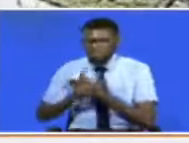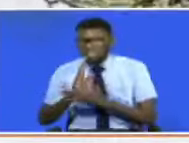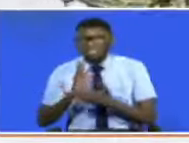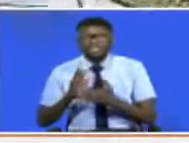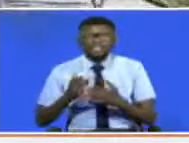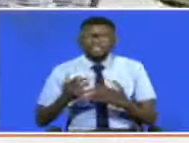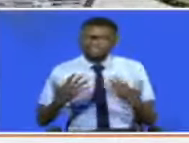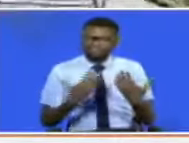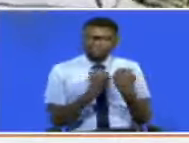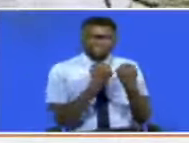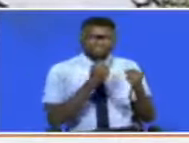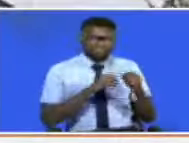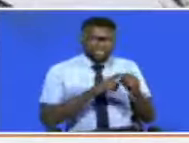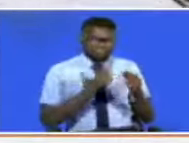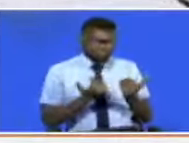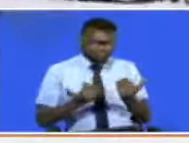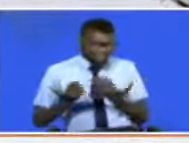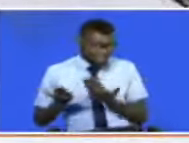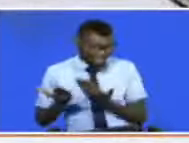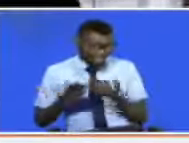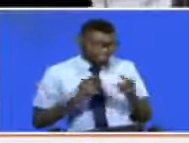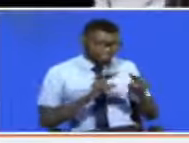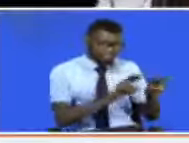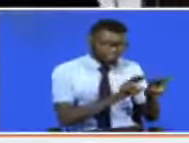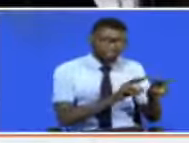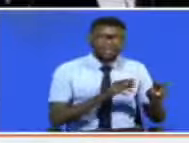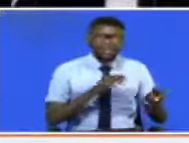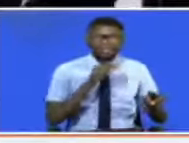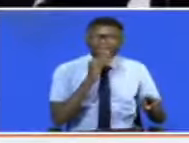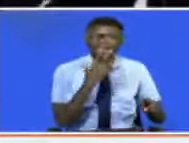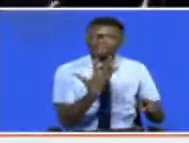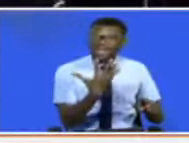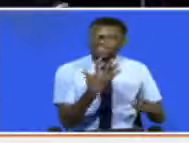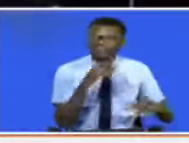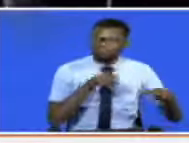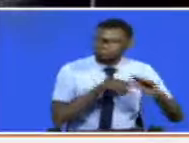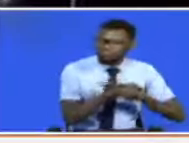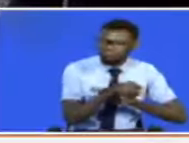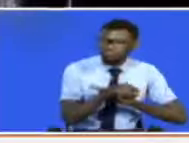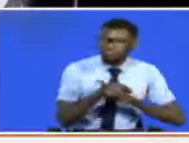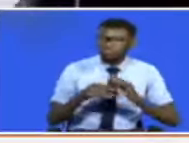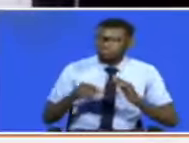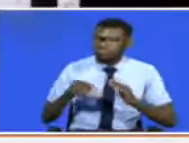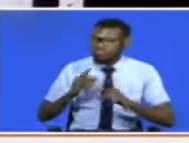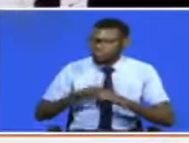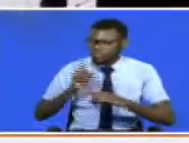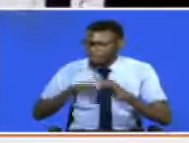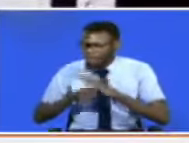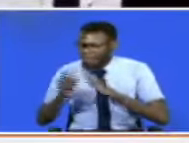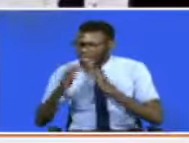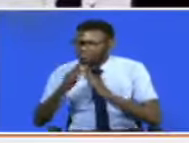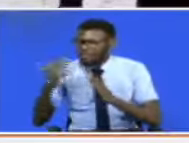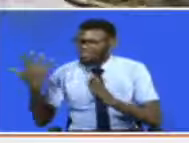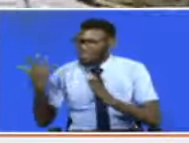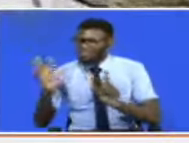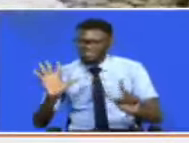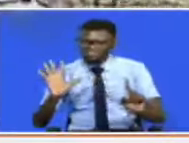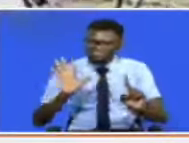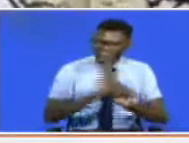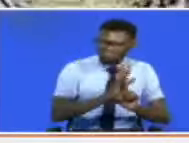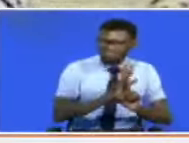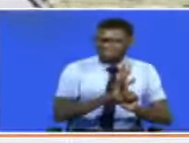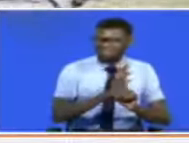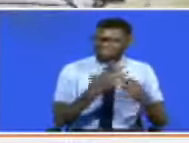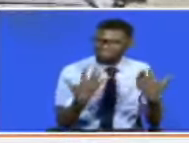footage, 5 men and a lady entered Mwangi's compound. A few moments later, they finally got in. The activist will later leave